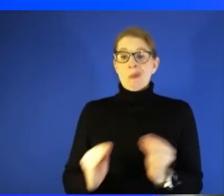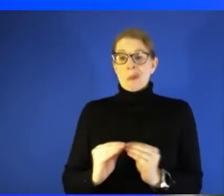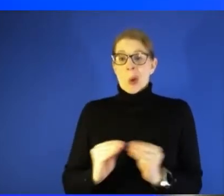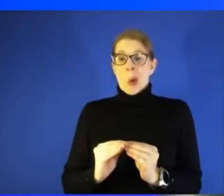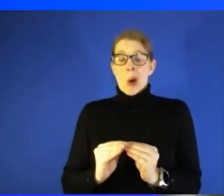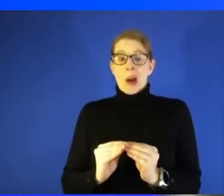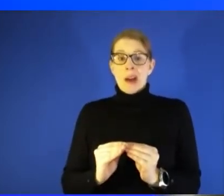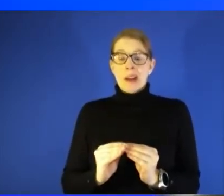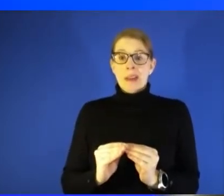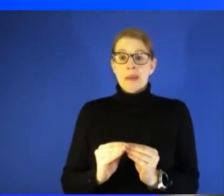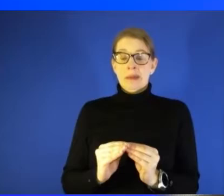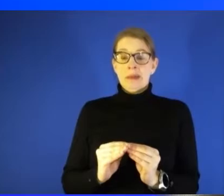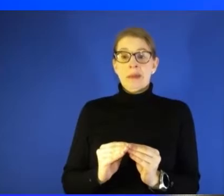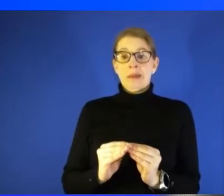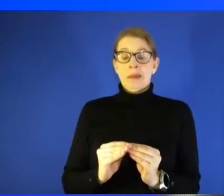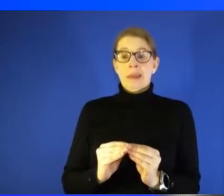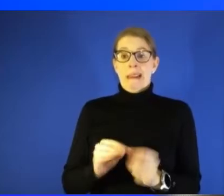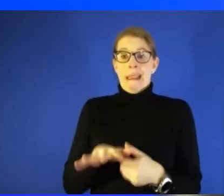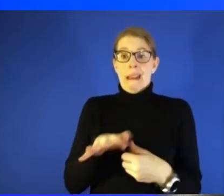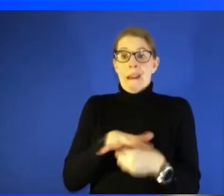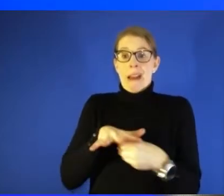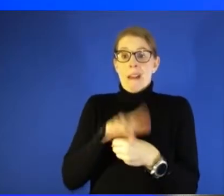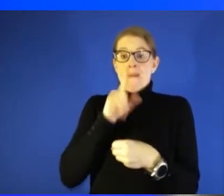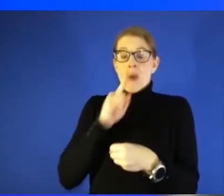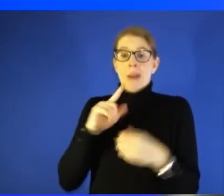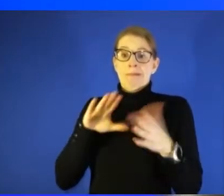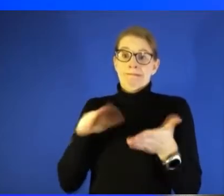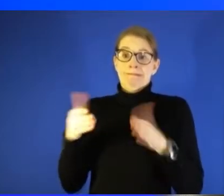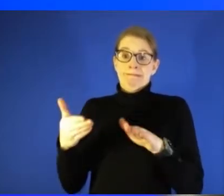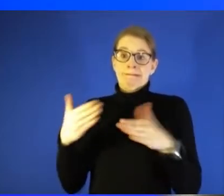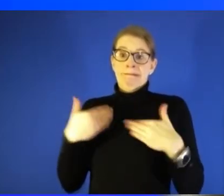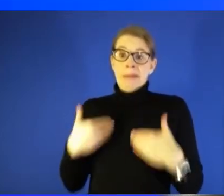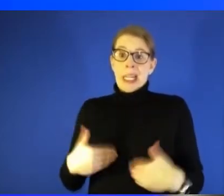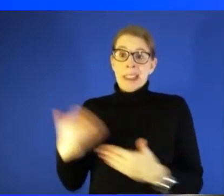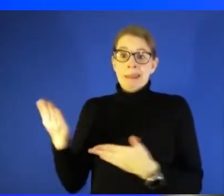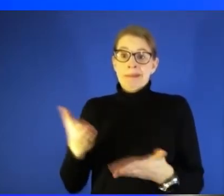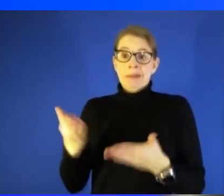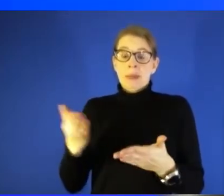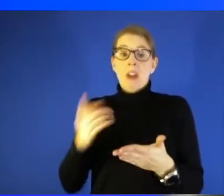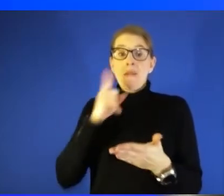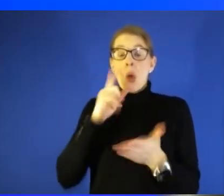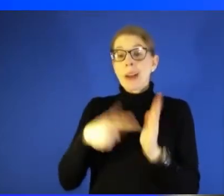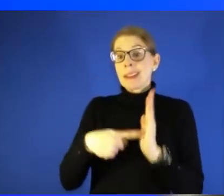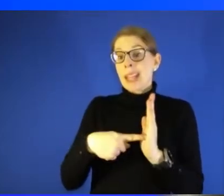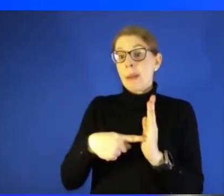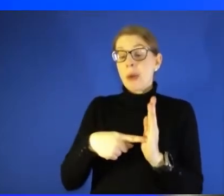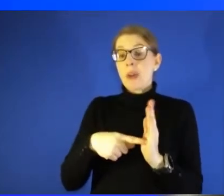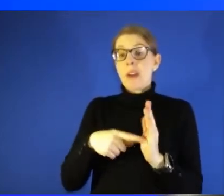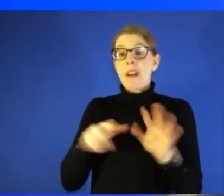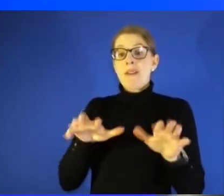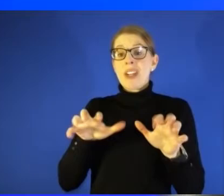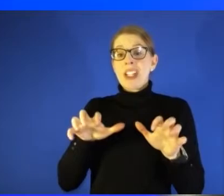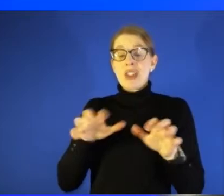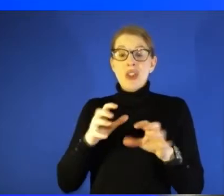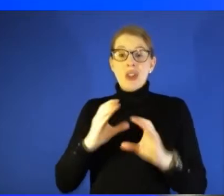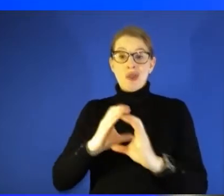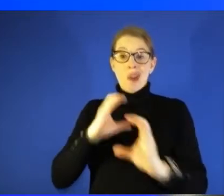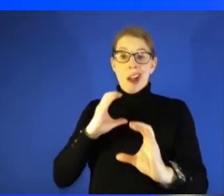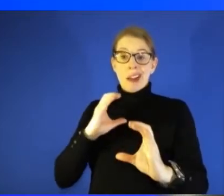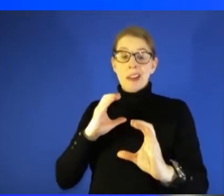by without additional, for example, freezer trucks, and which we really don't want to do because that seems, I mean, that's